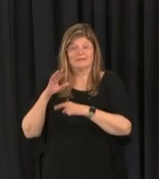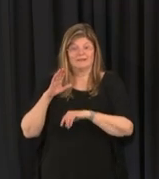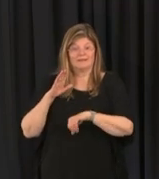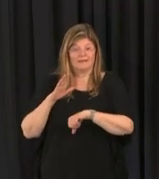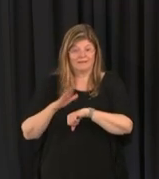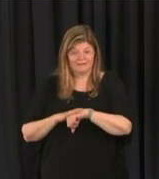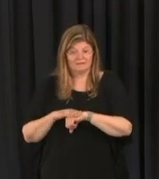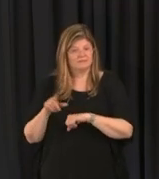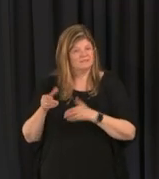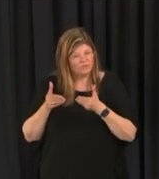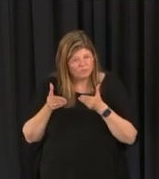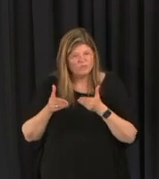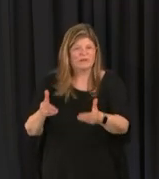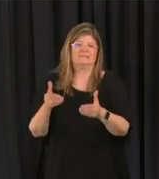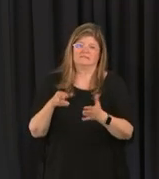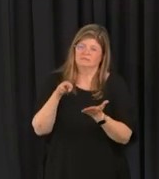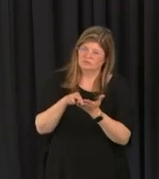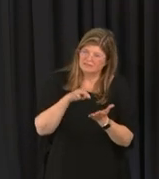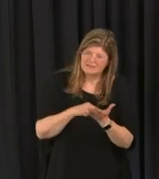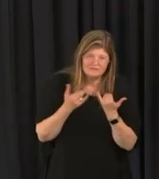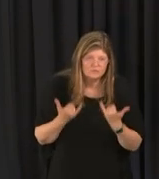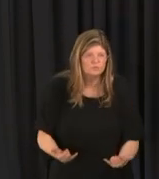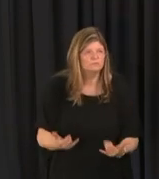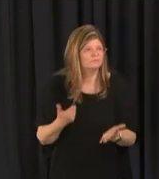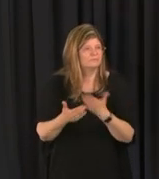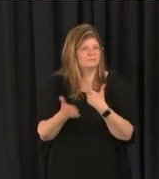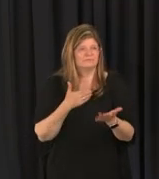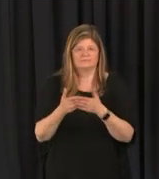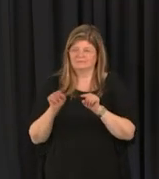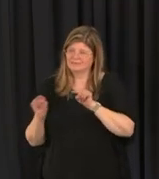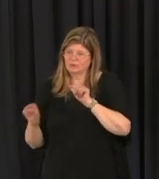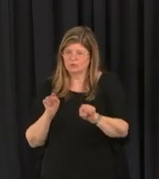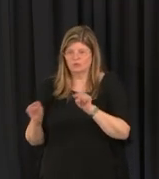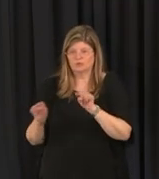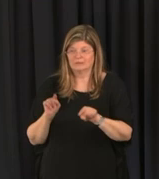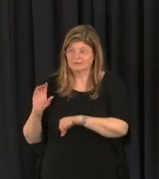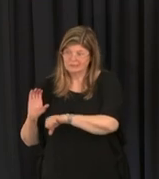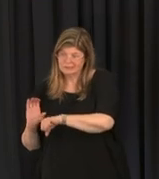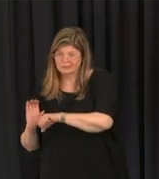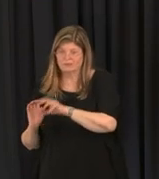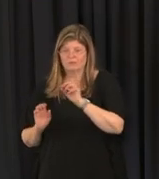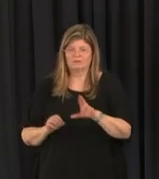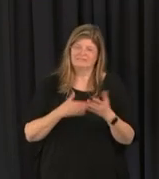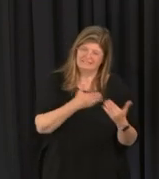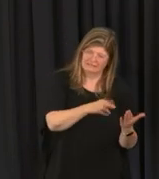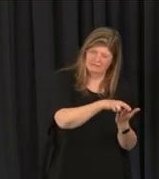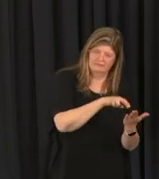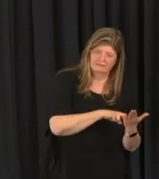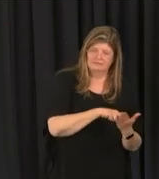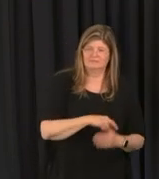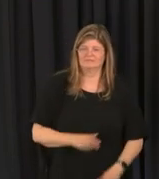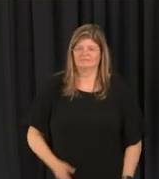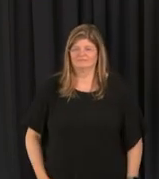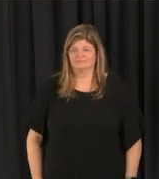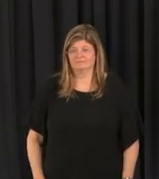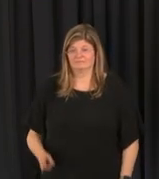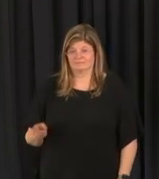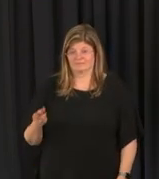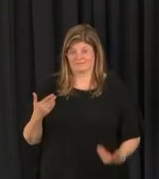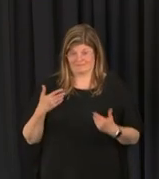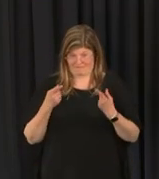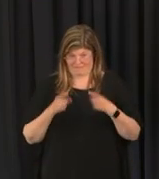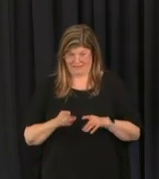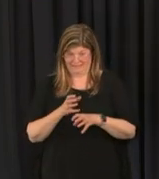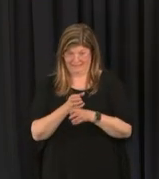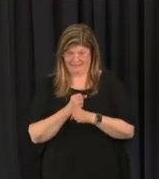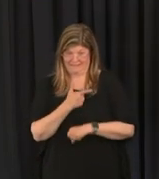clinic. They should get registered right away. It's those who are eligible. The other piece of that is that if you do happen to get